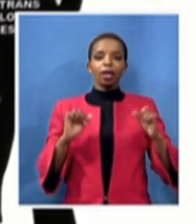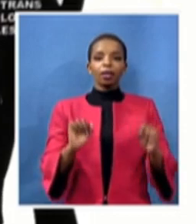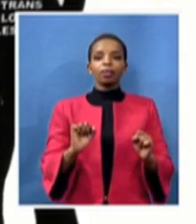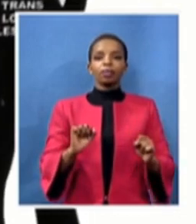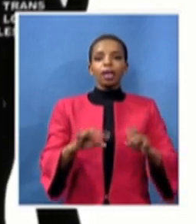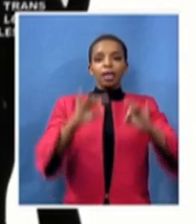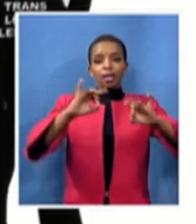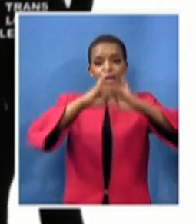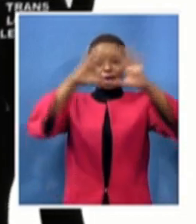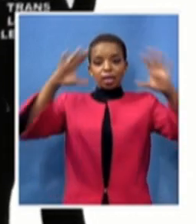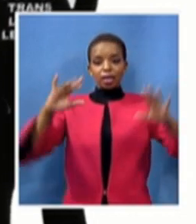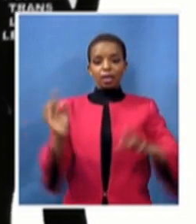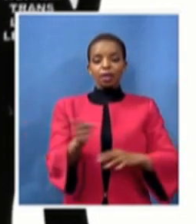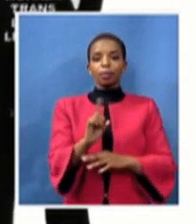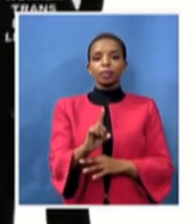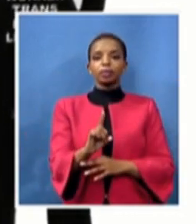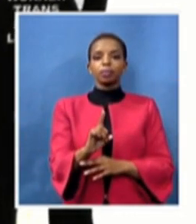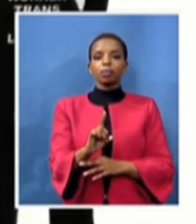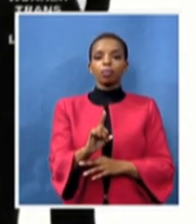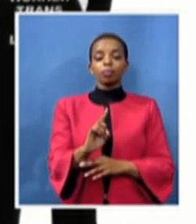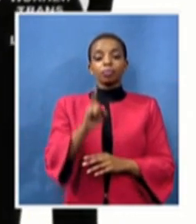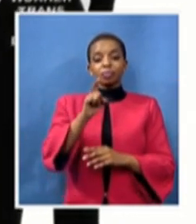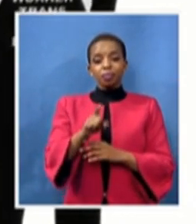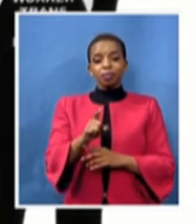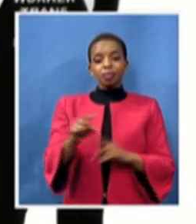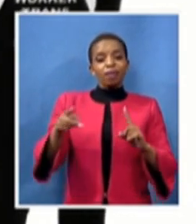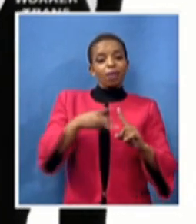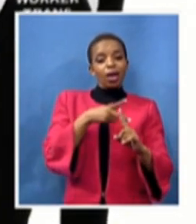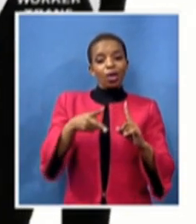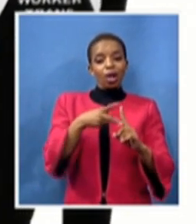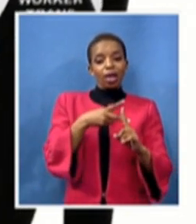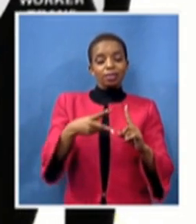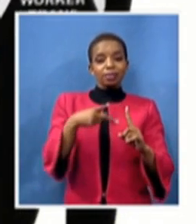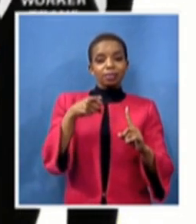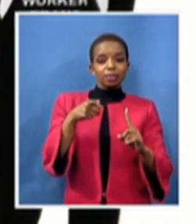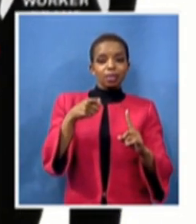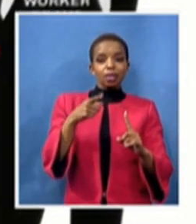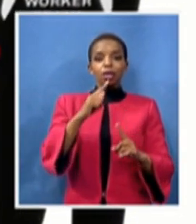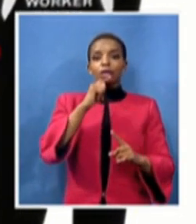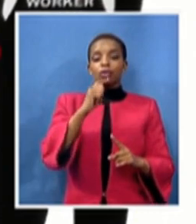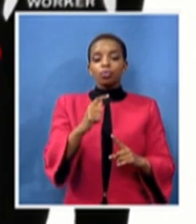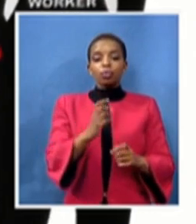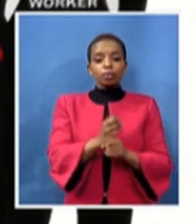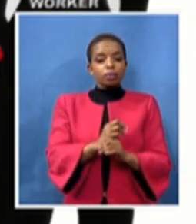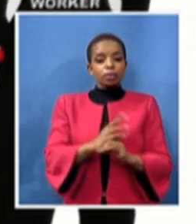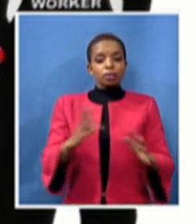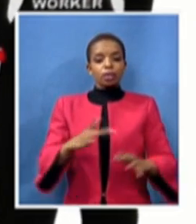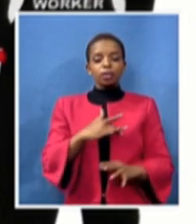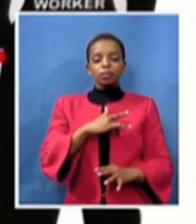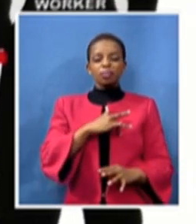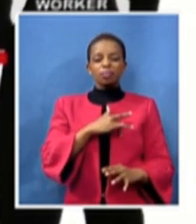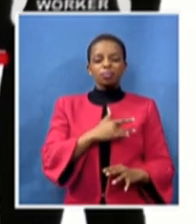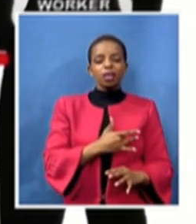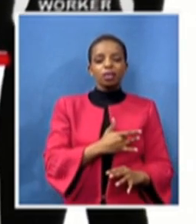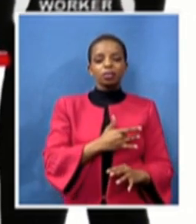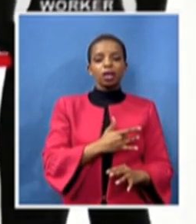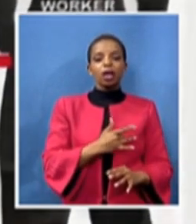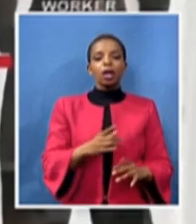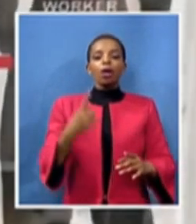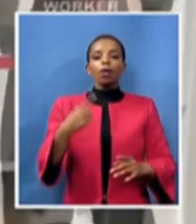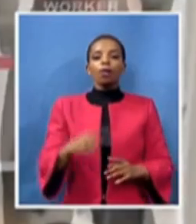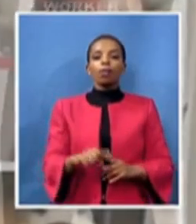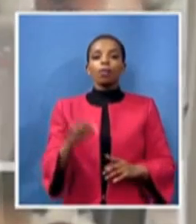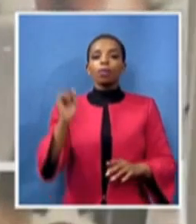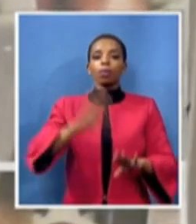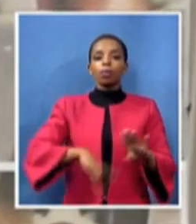this violence is not solely isolated pain or personal tragedy, although it is obviously that, but it's something